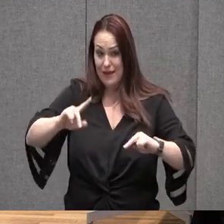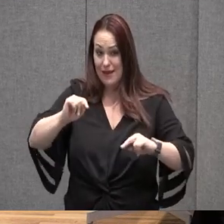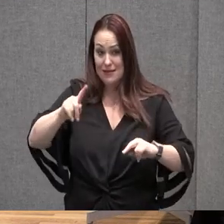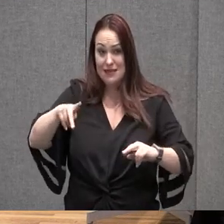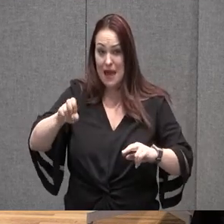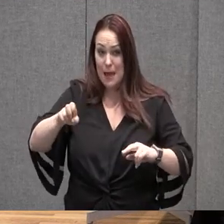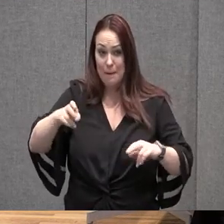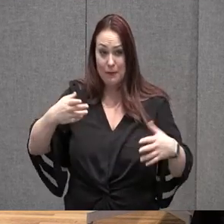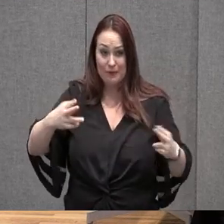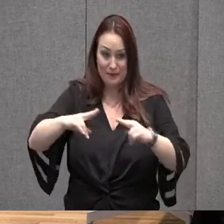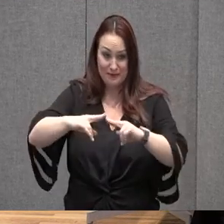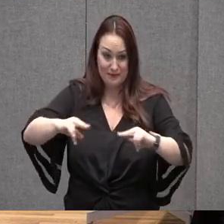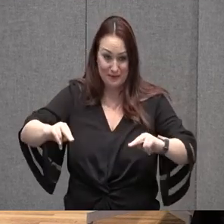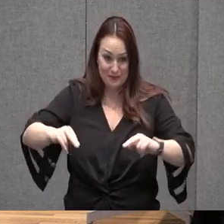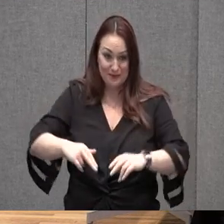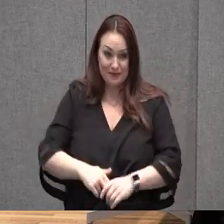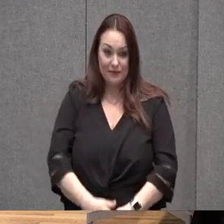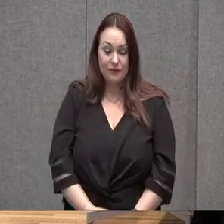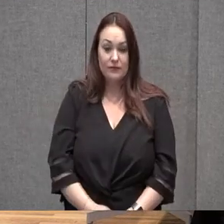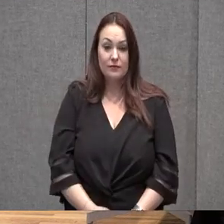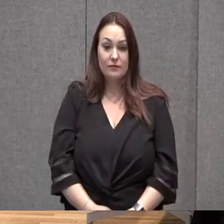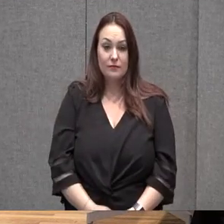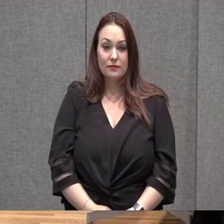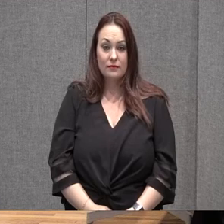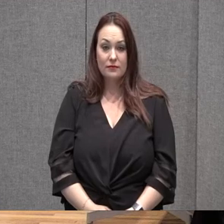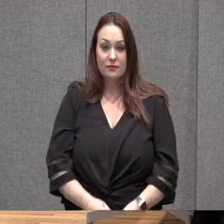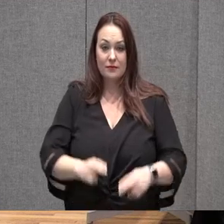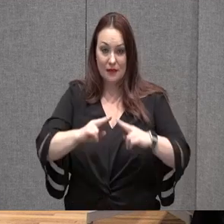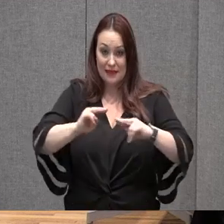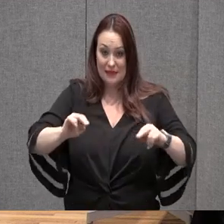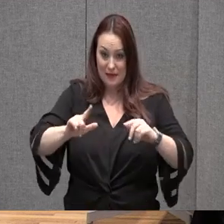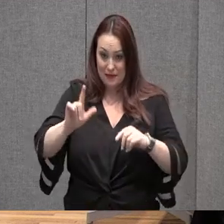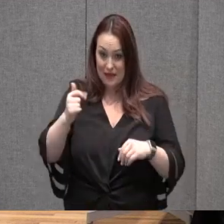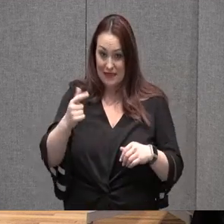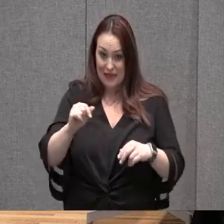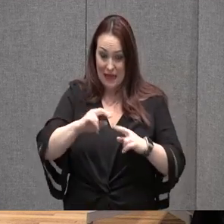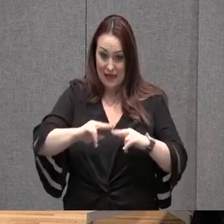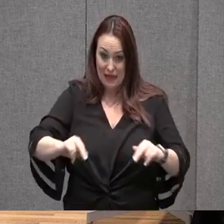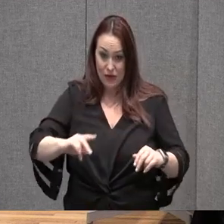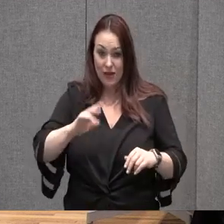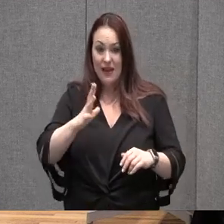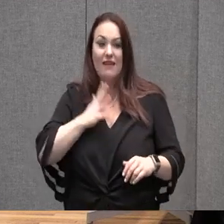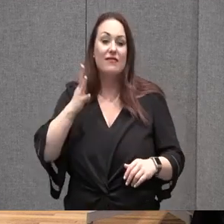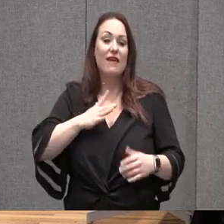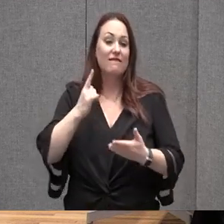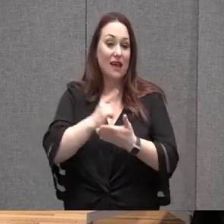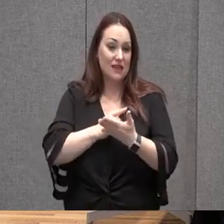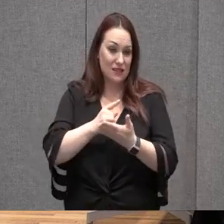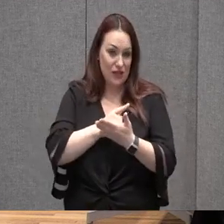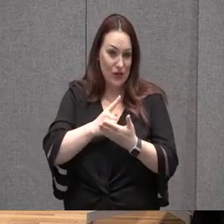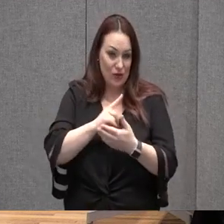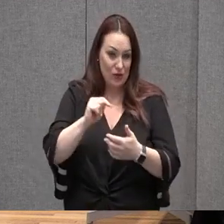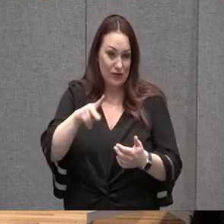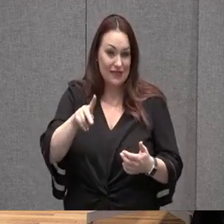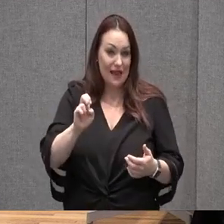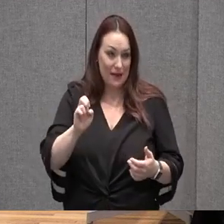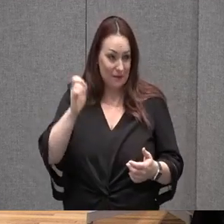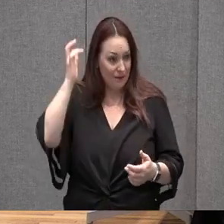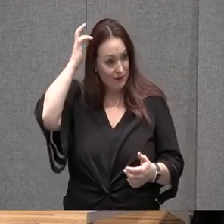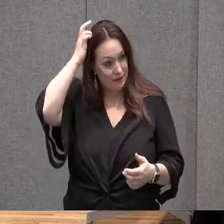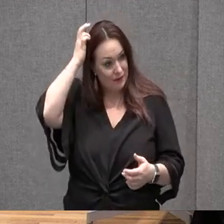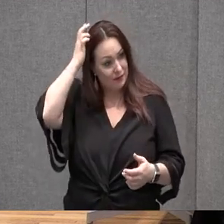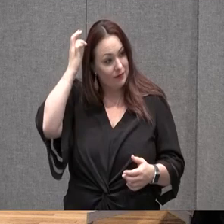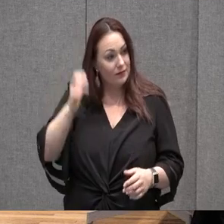fact, I'll tape this leg down. And I have that fancy blue tape. Oh.